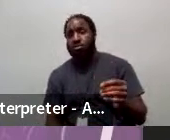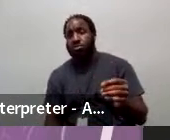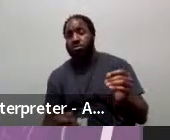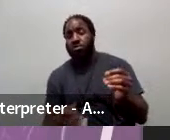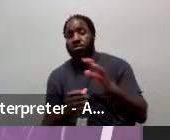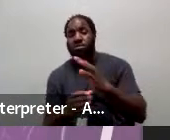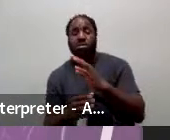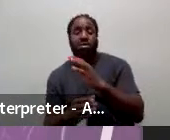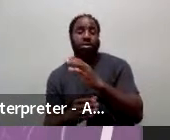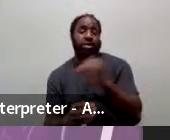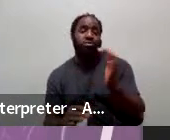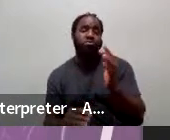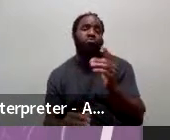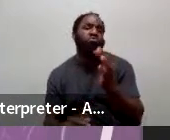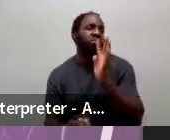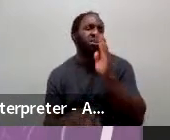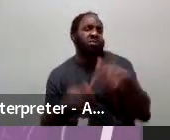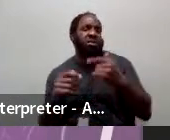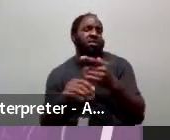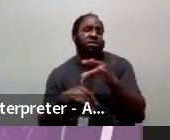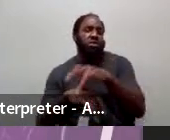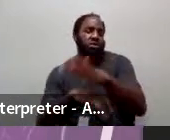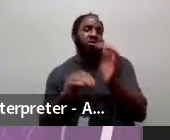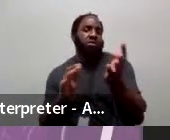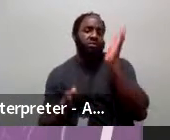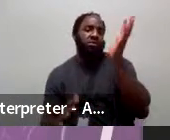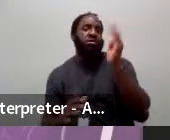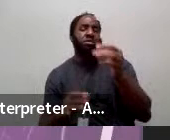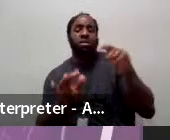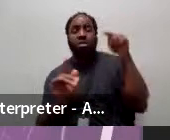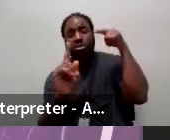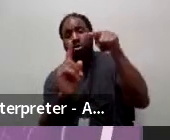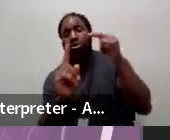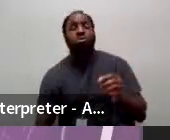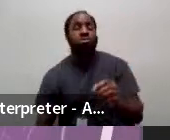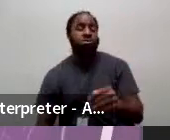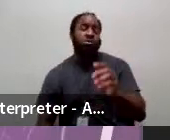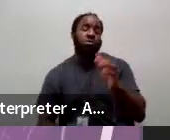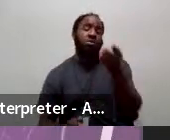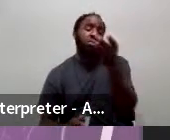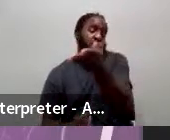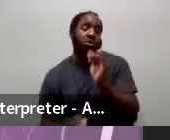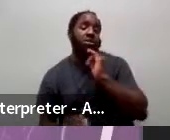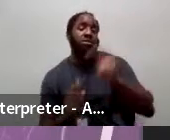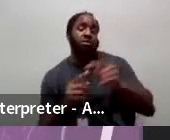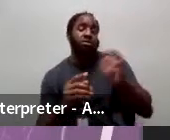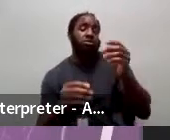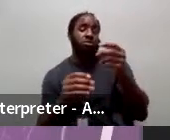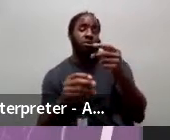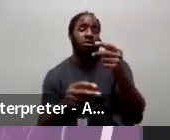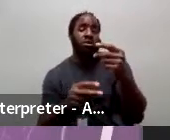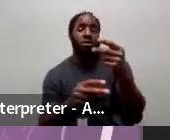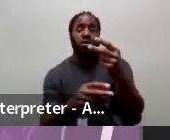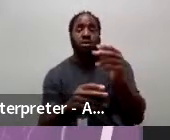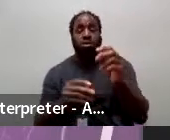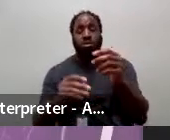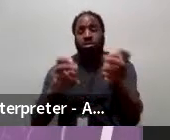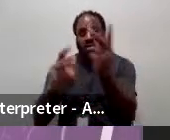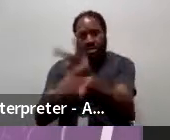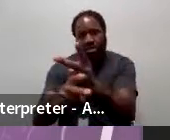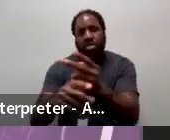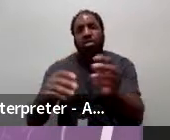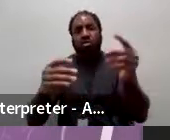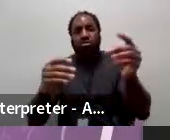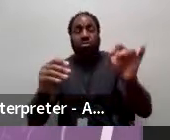briefly mentioned in the presentation, an objective there is to maintain or retain the